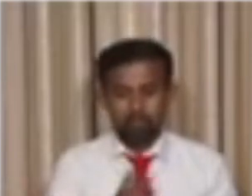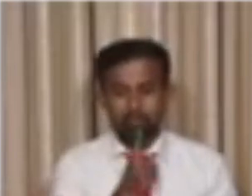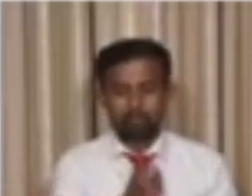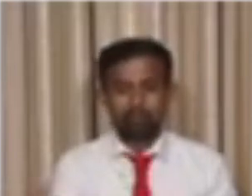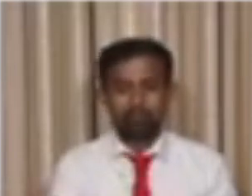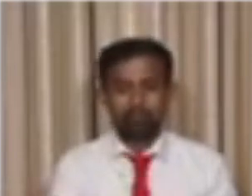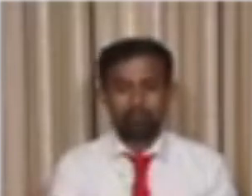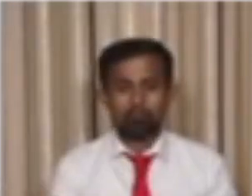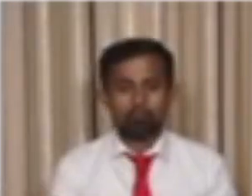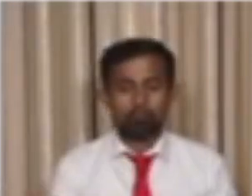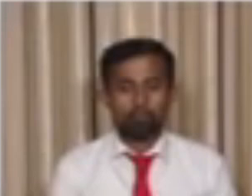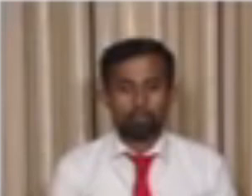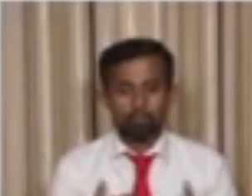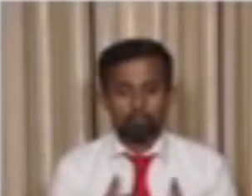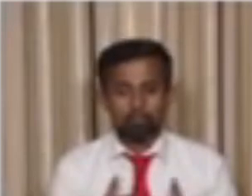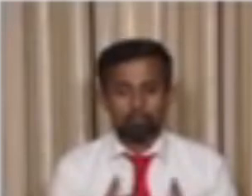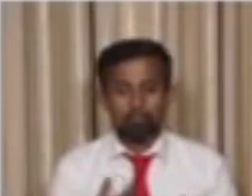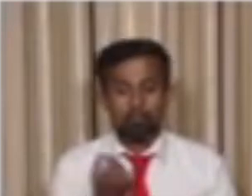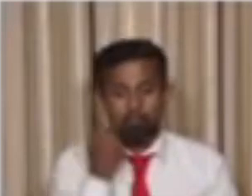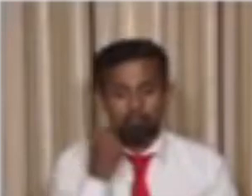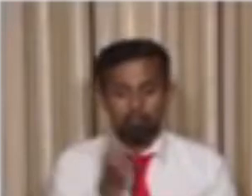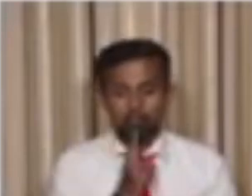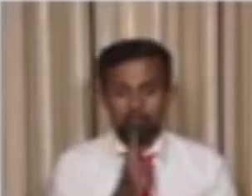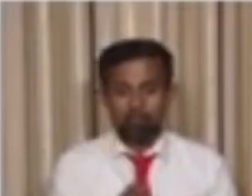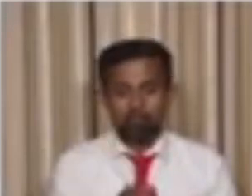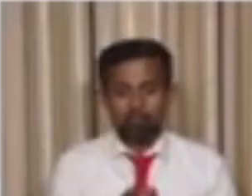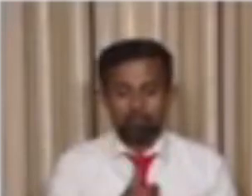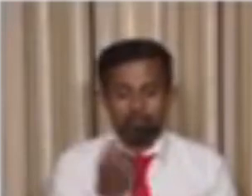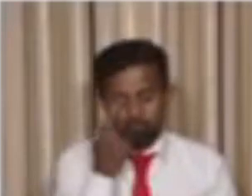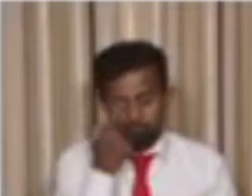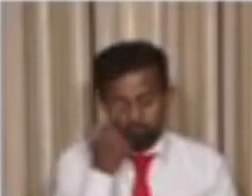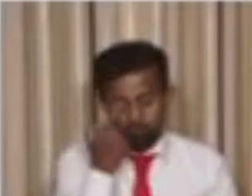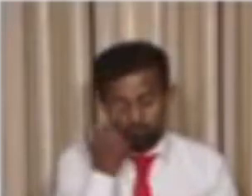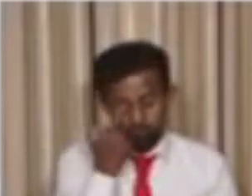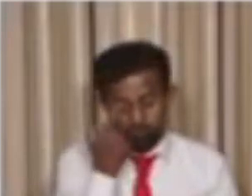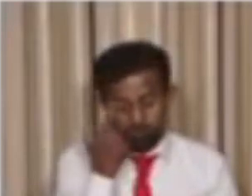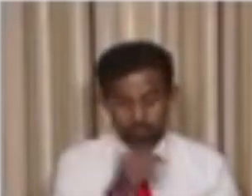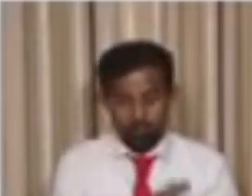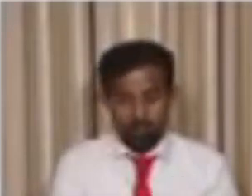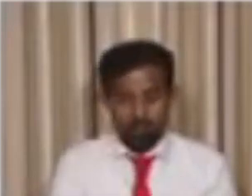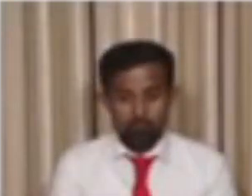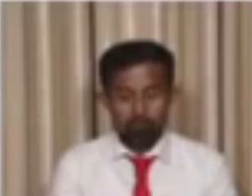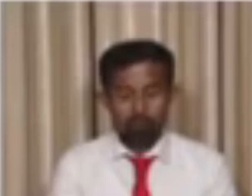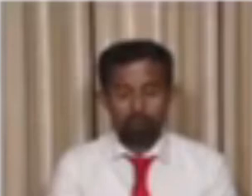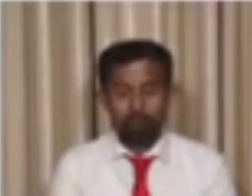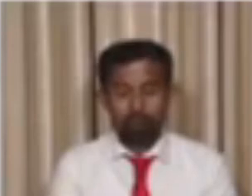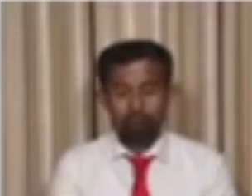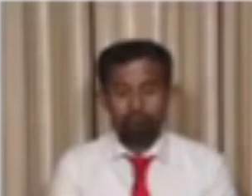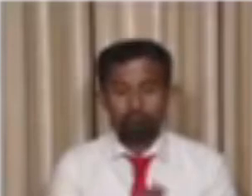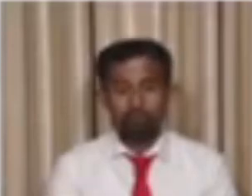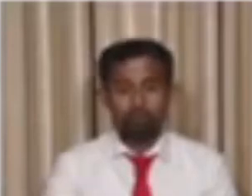matter, because quite clearly the upcountry Tamil people are represented quite